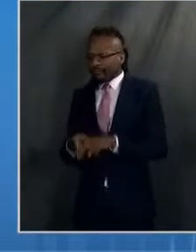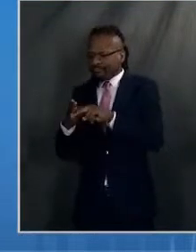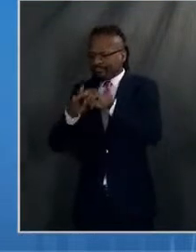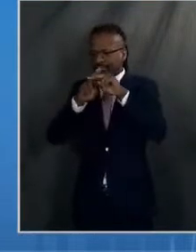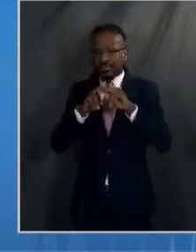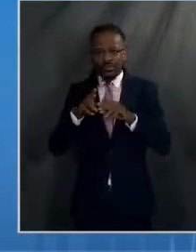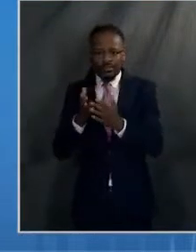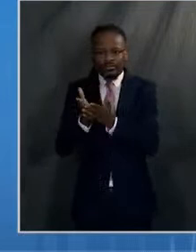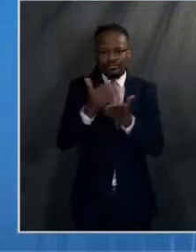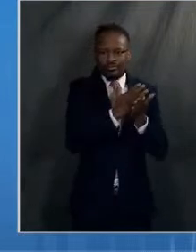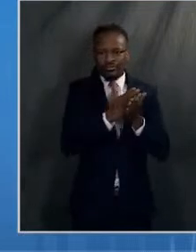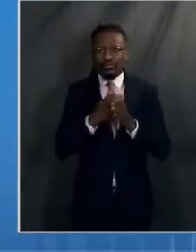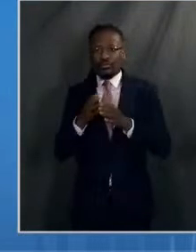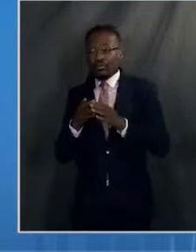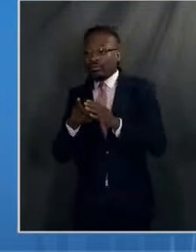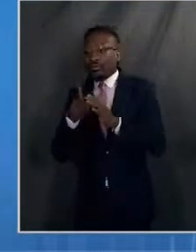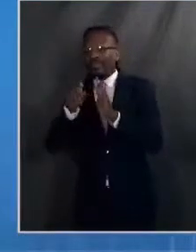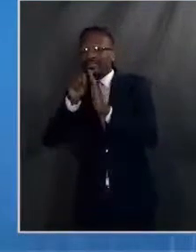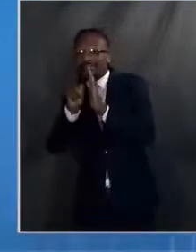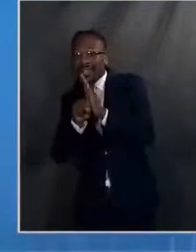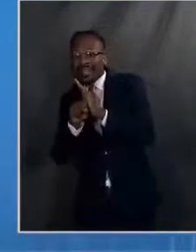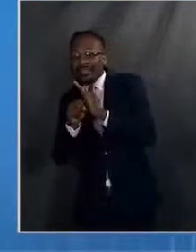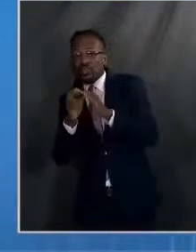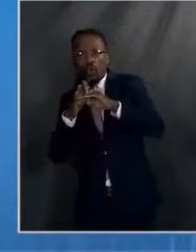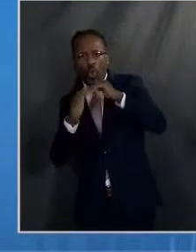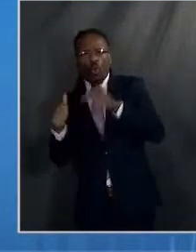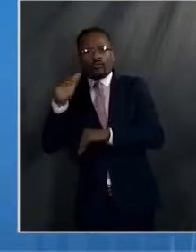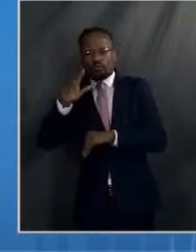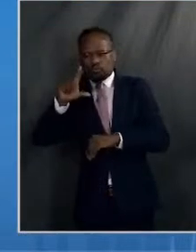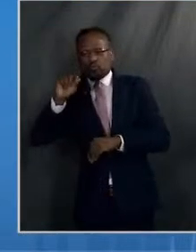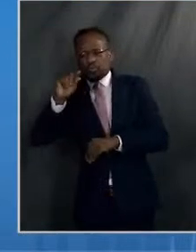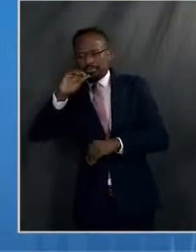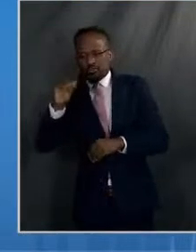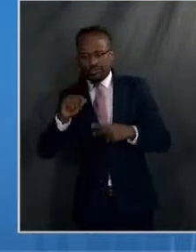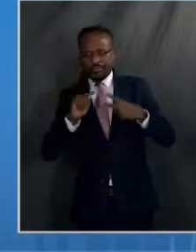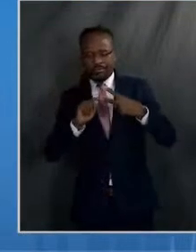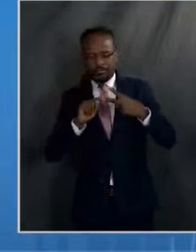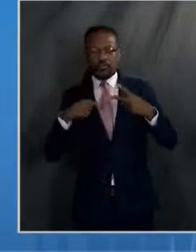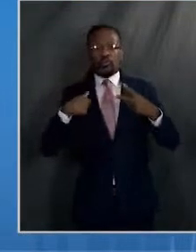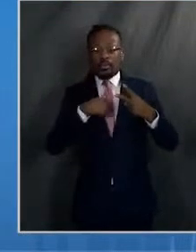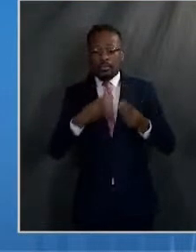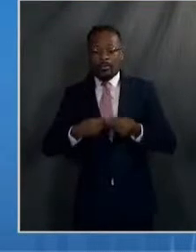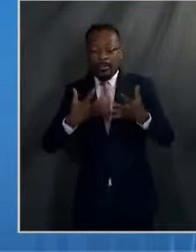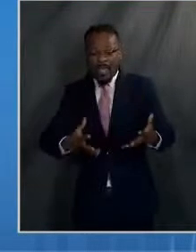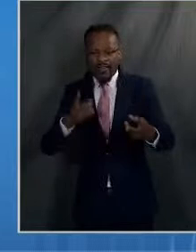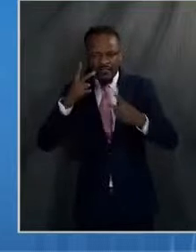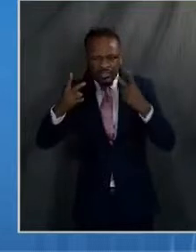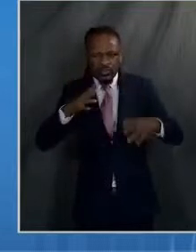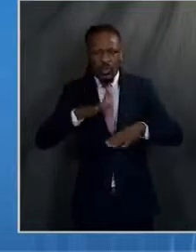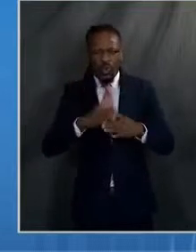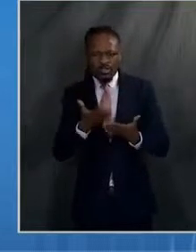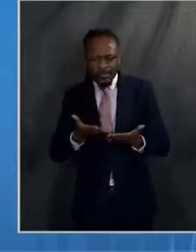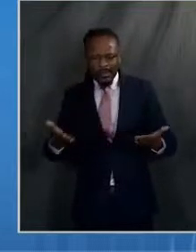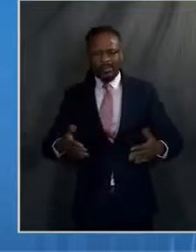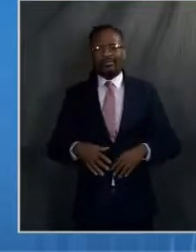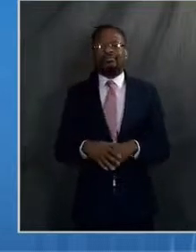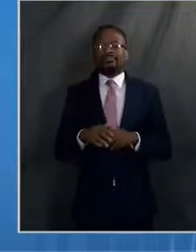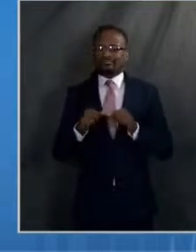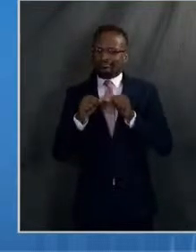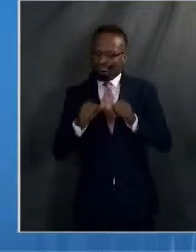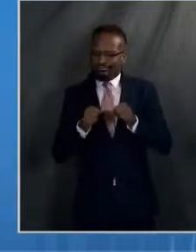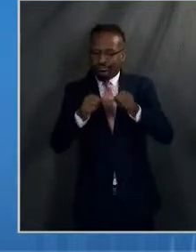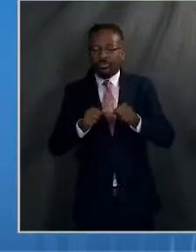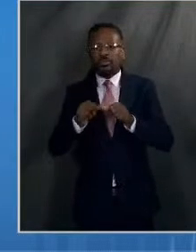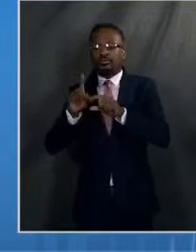over 20%. Second, we are providing visibility on supply on a rolling 3-week basis so governors